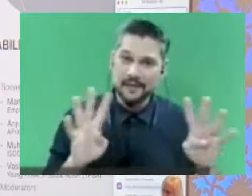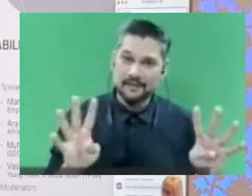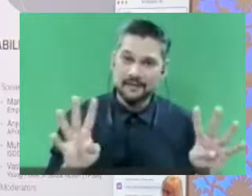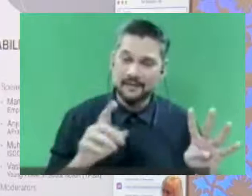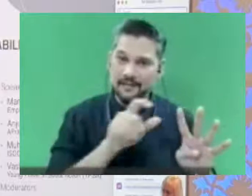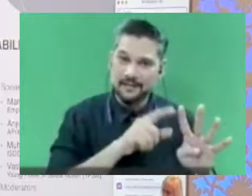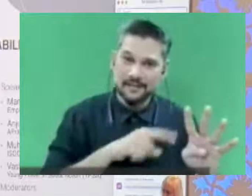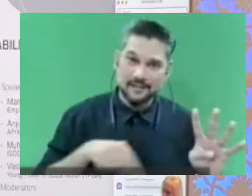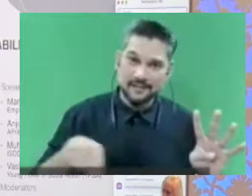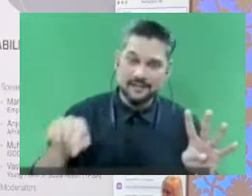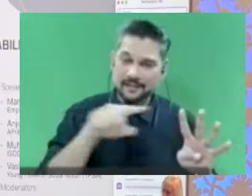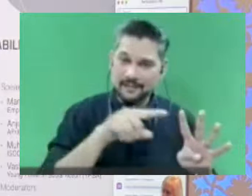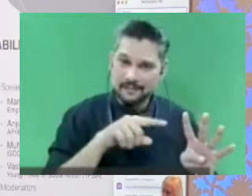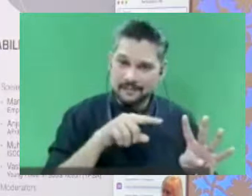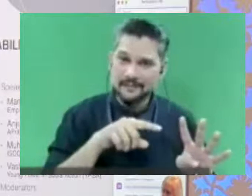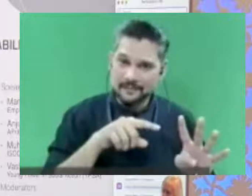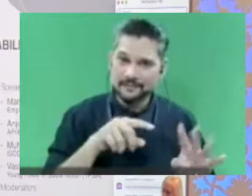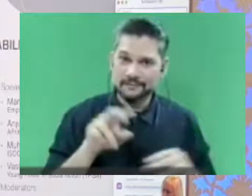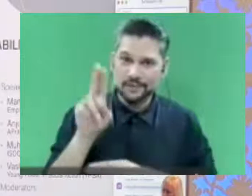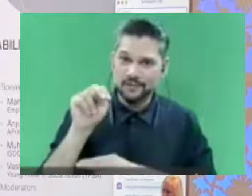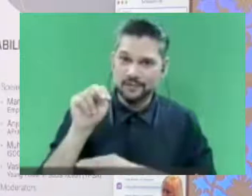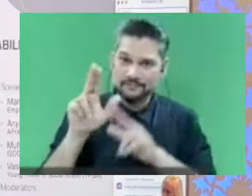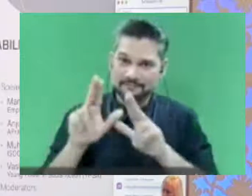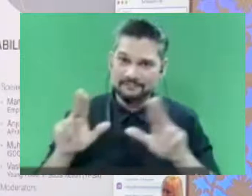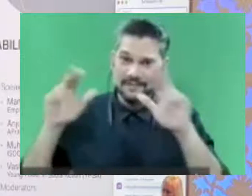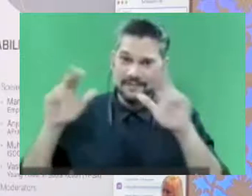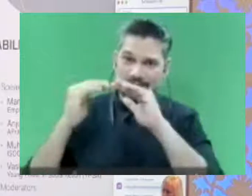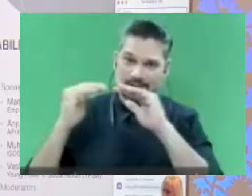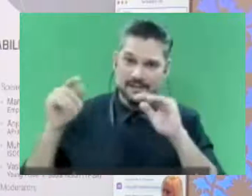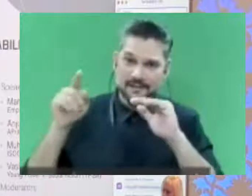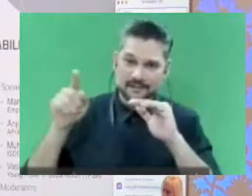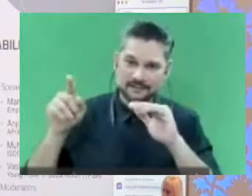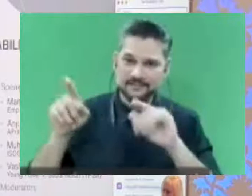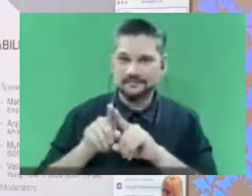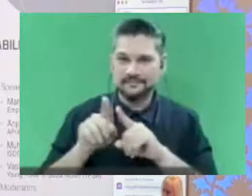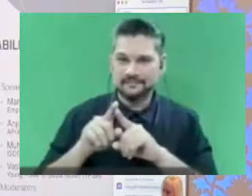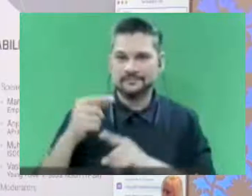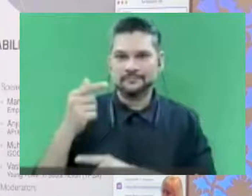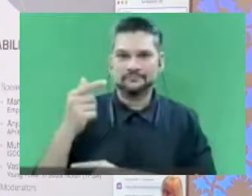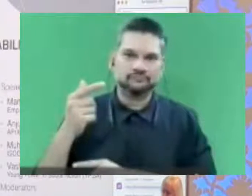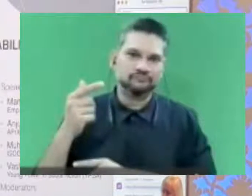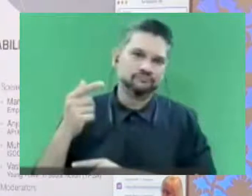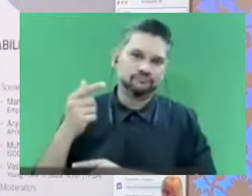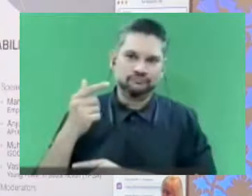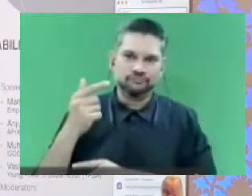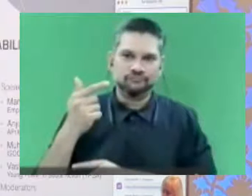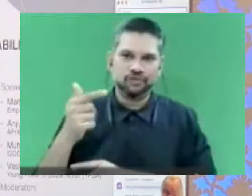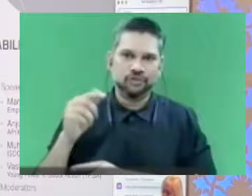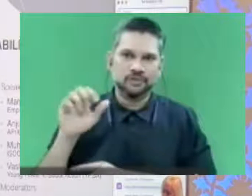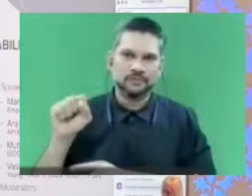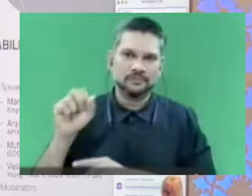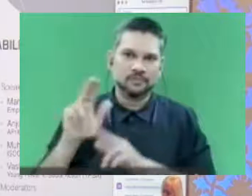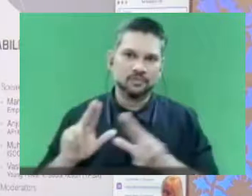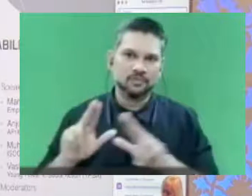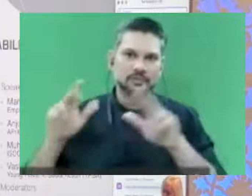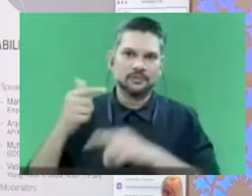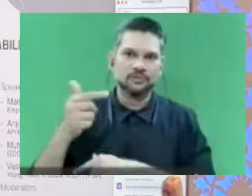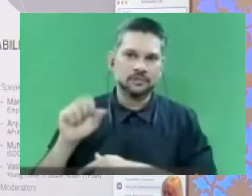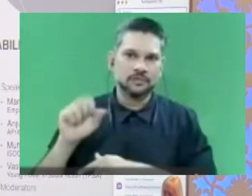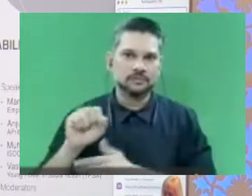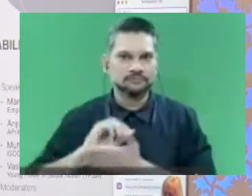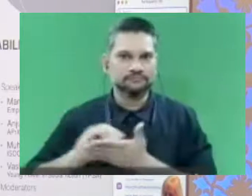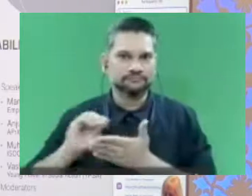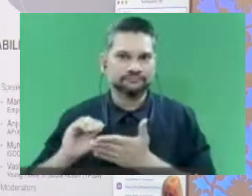implemented at the UN level by the UN Secretary General to the